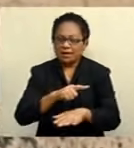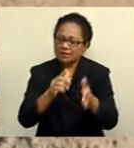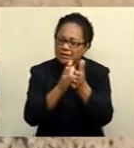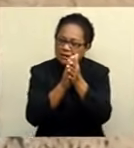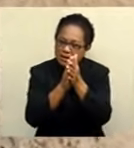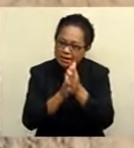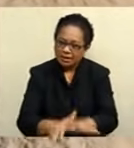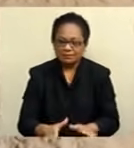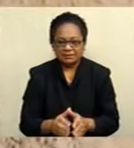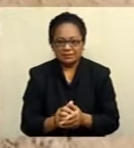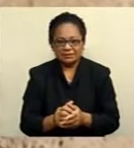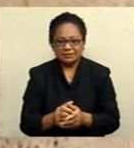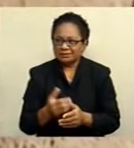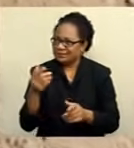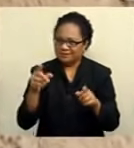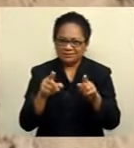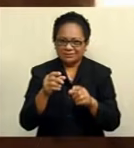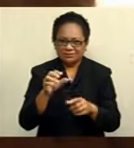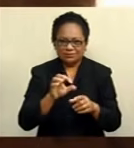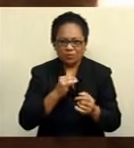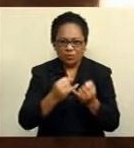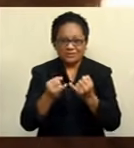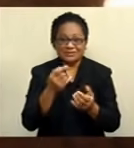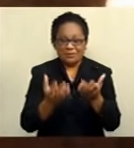it was even a year ago.